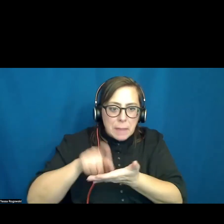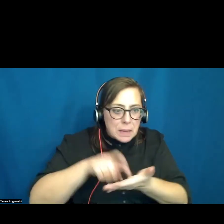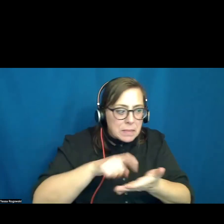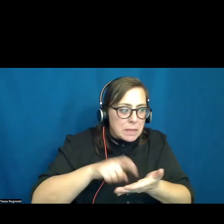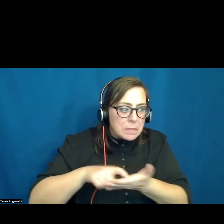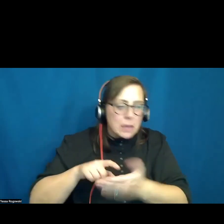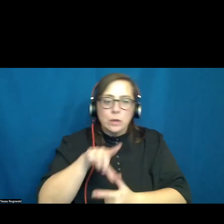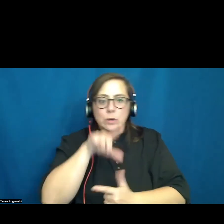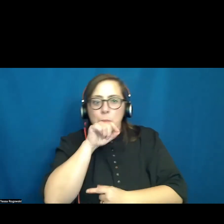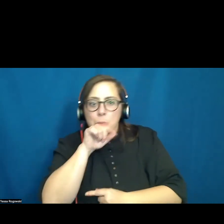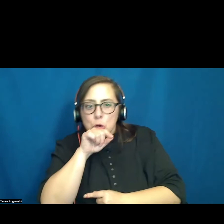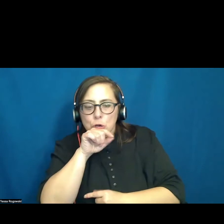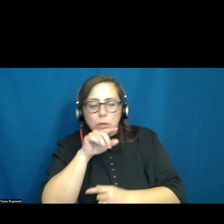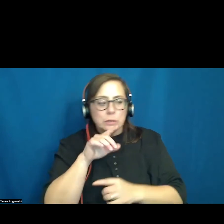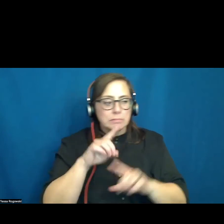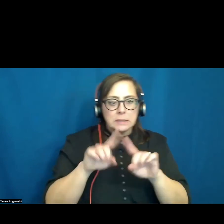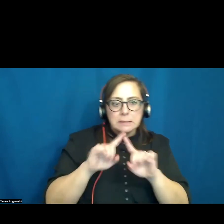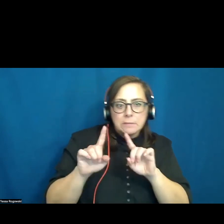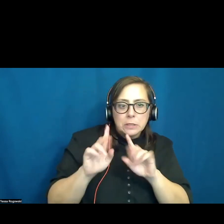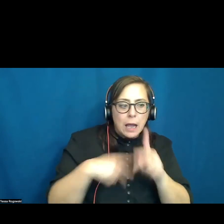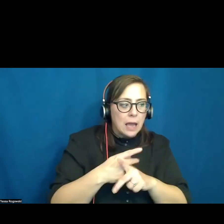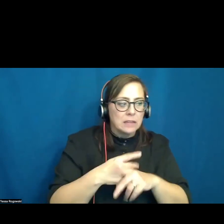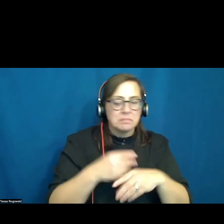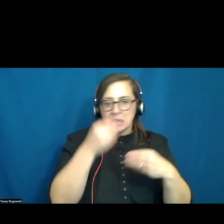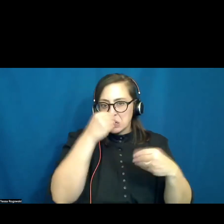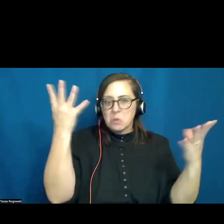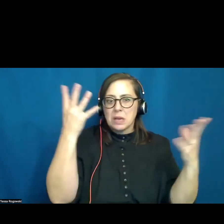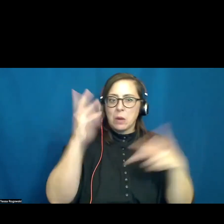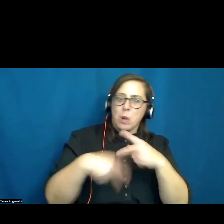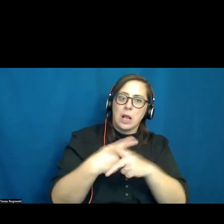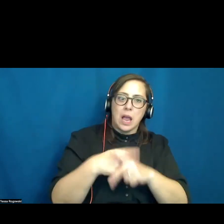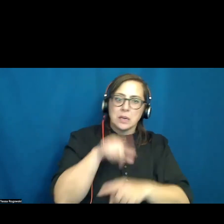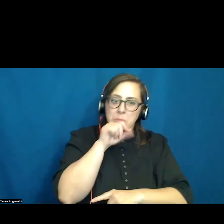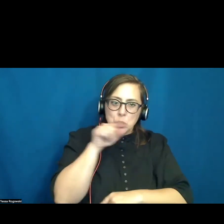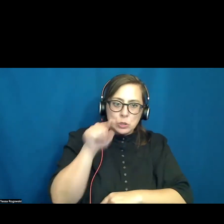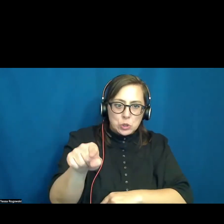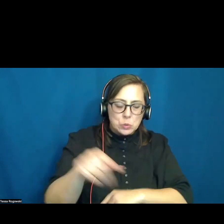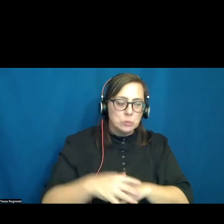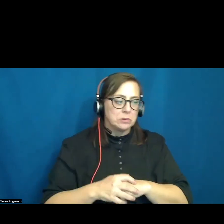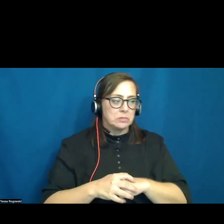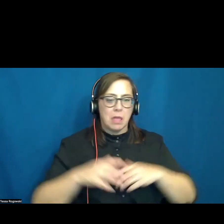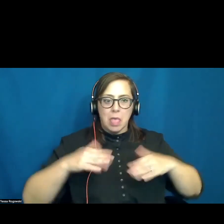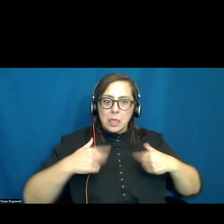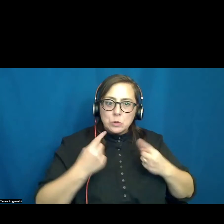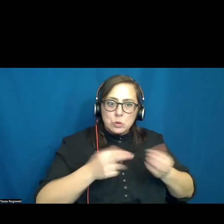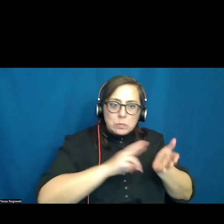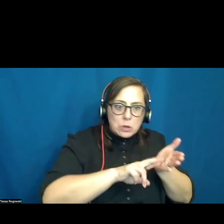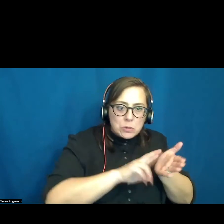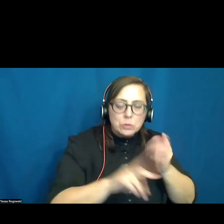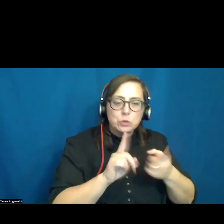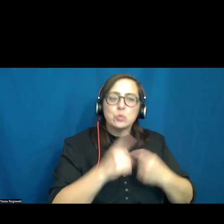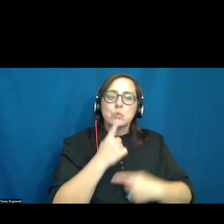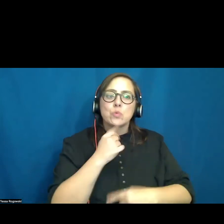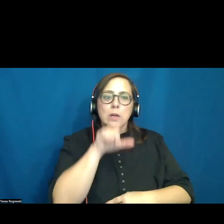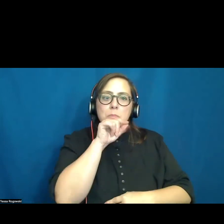cardinal or warbler, perhaps. I don't give a shit what kind of bird you are. I haven't done my research into the red birds of